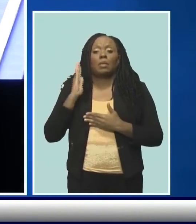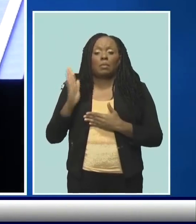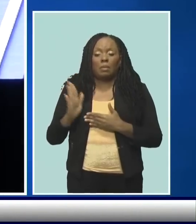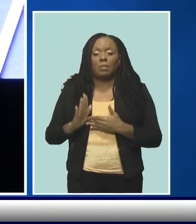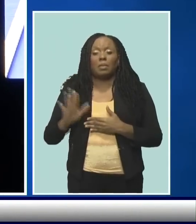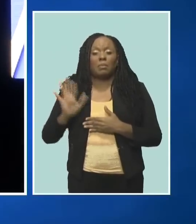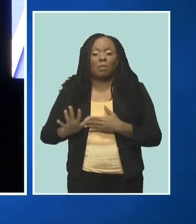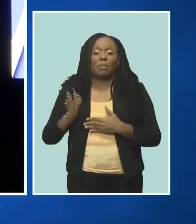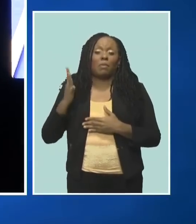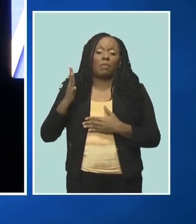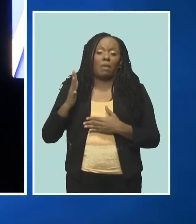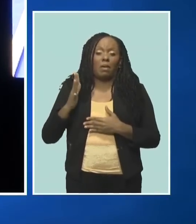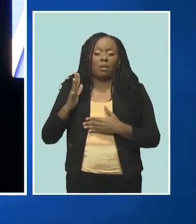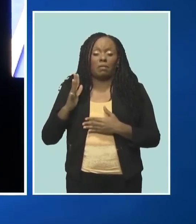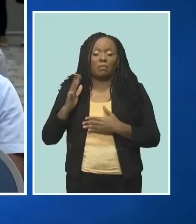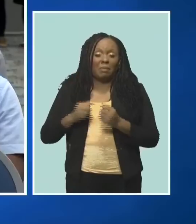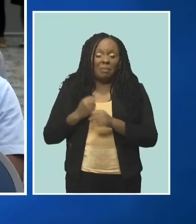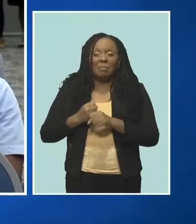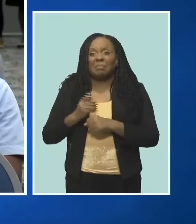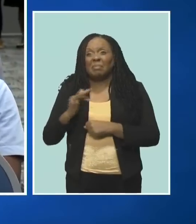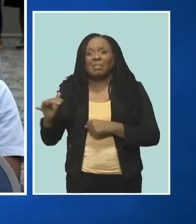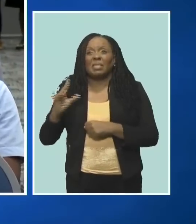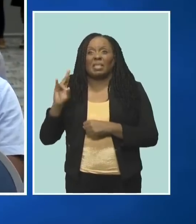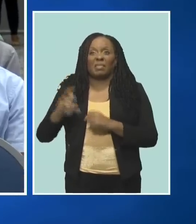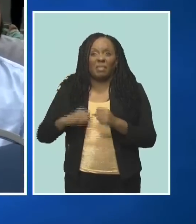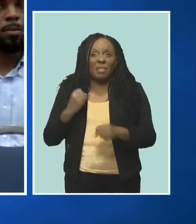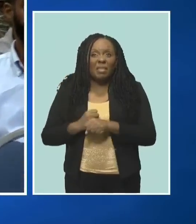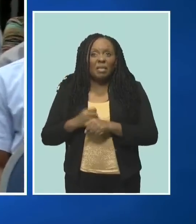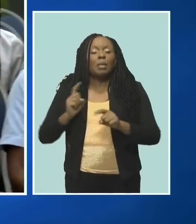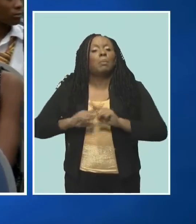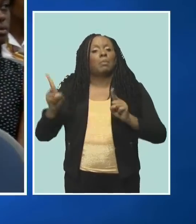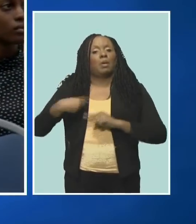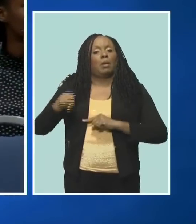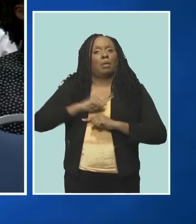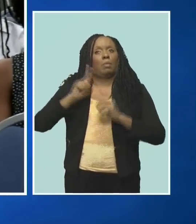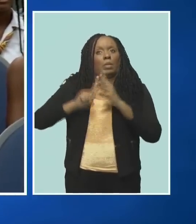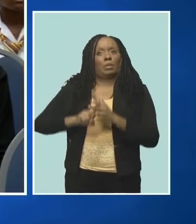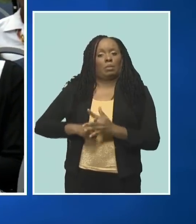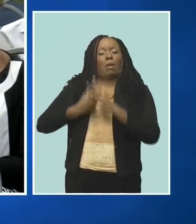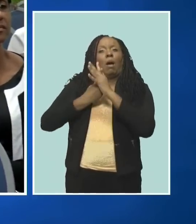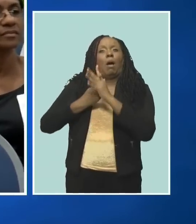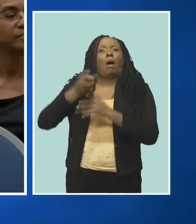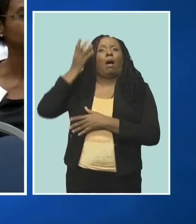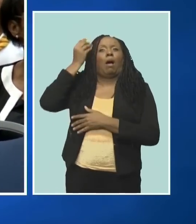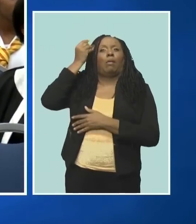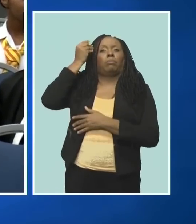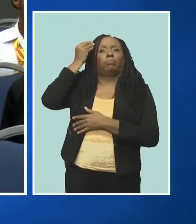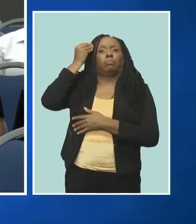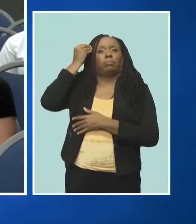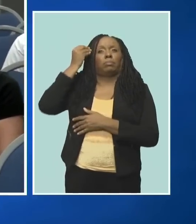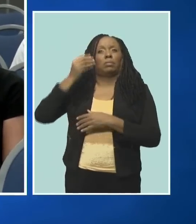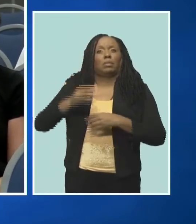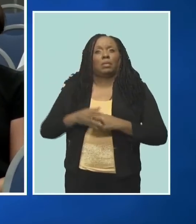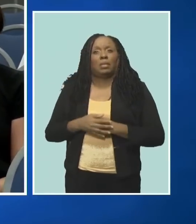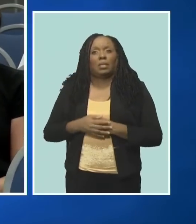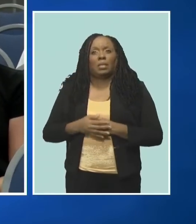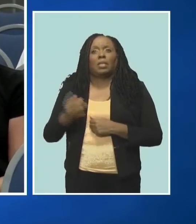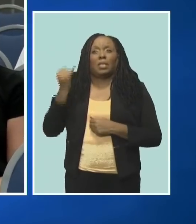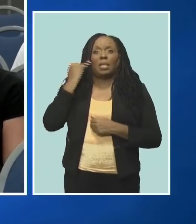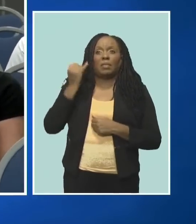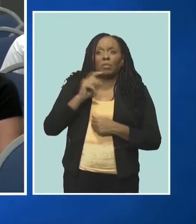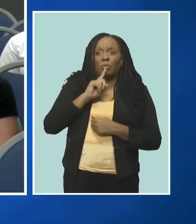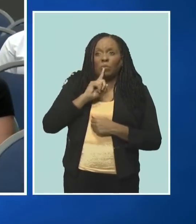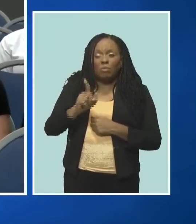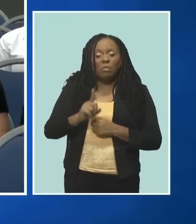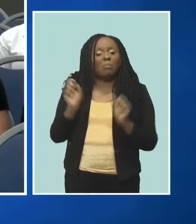corner fiscally, we will start. We have started. And we believe that as long as our fiscal circumstances allow it, we